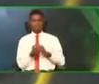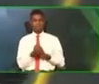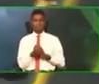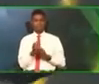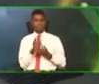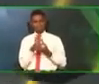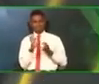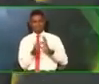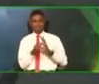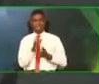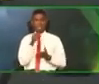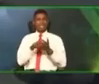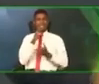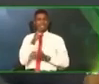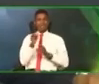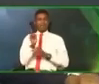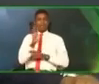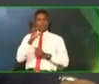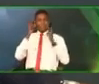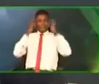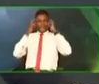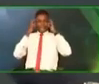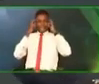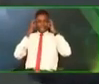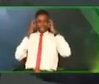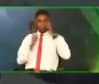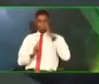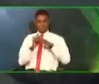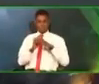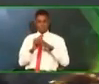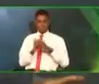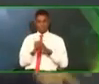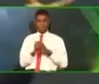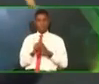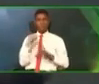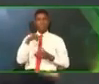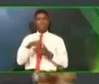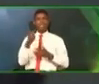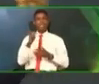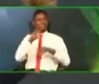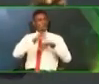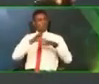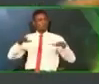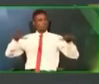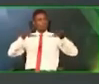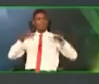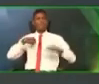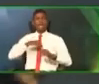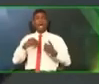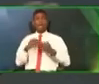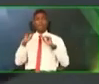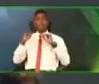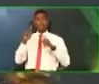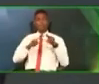is where your mind comes in. In the body of Christ, we have taught people how to grow their spirits,